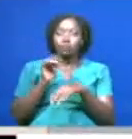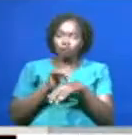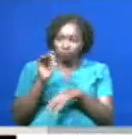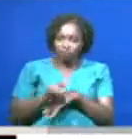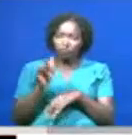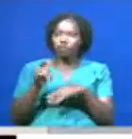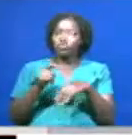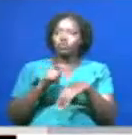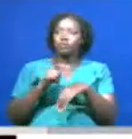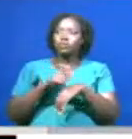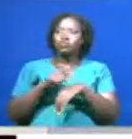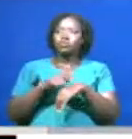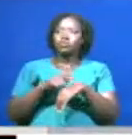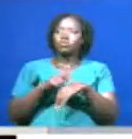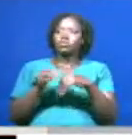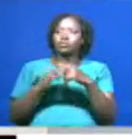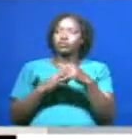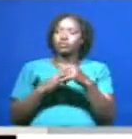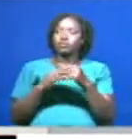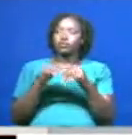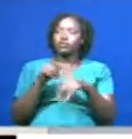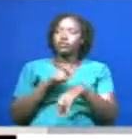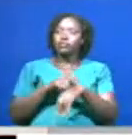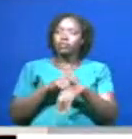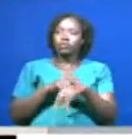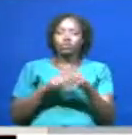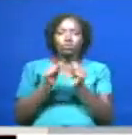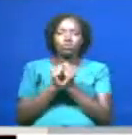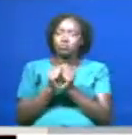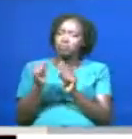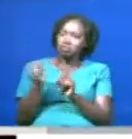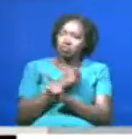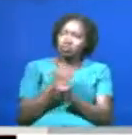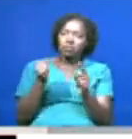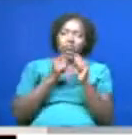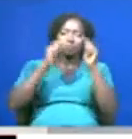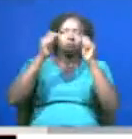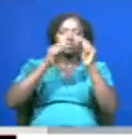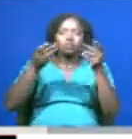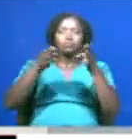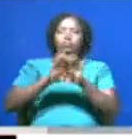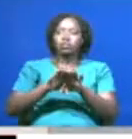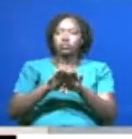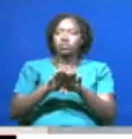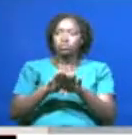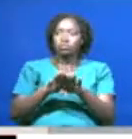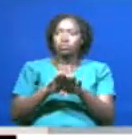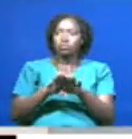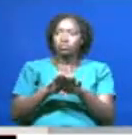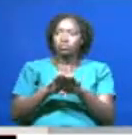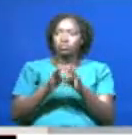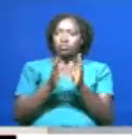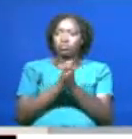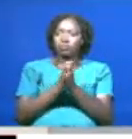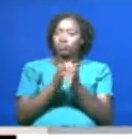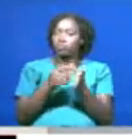by 10 a.m. there were riots, there were protests, and they had to close down. That's when the security came in, and we've